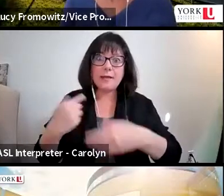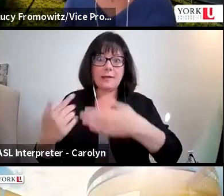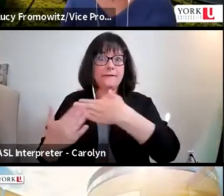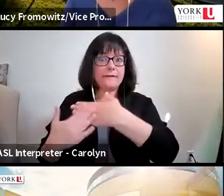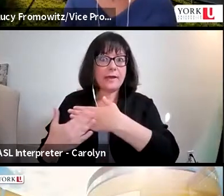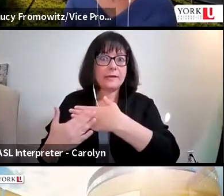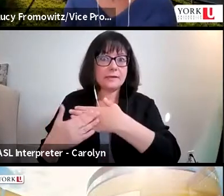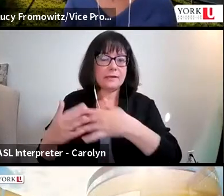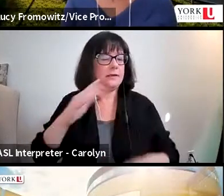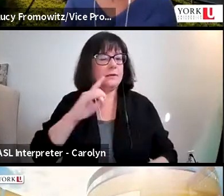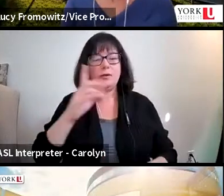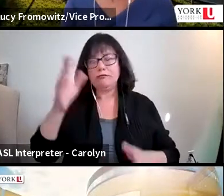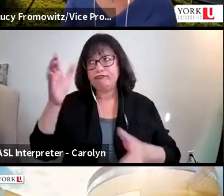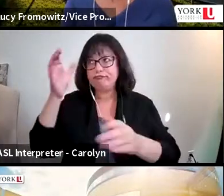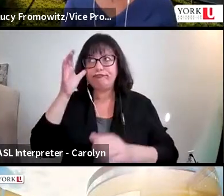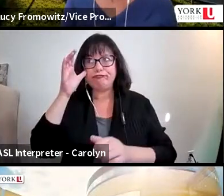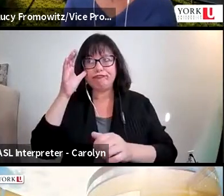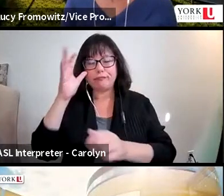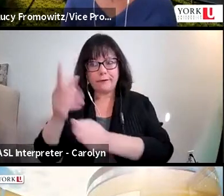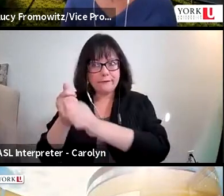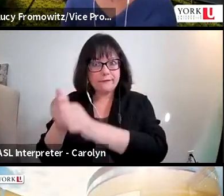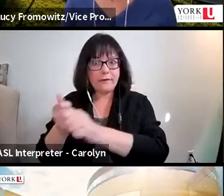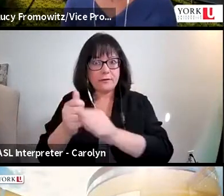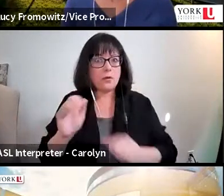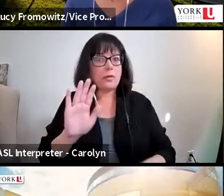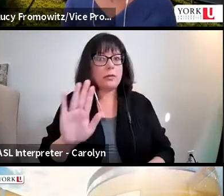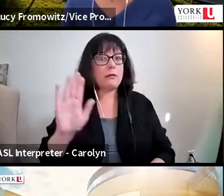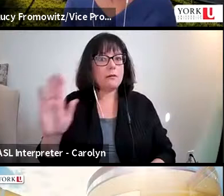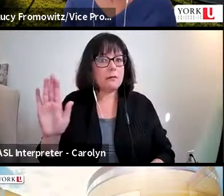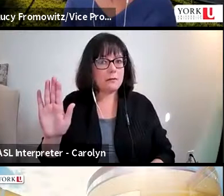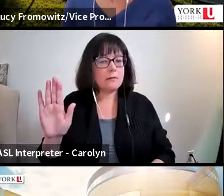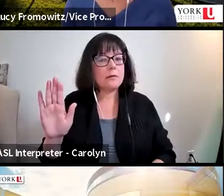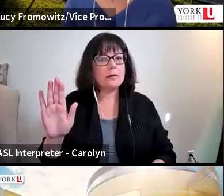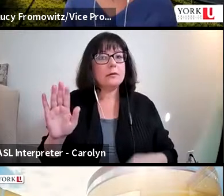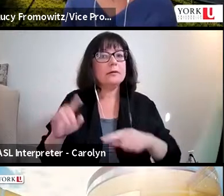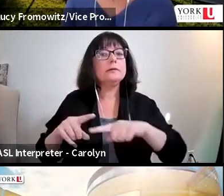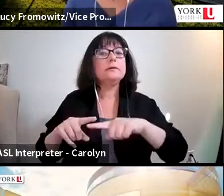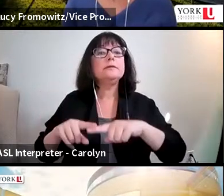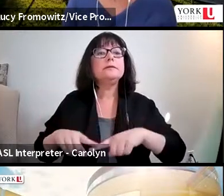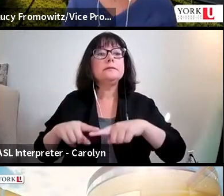appropriate action to take depending on the